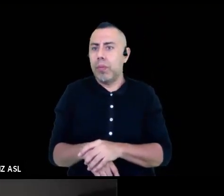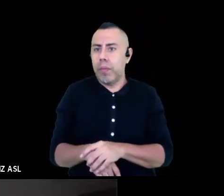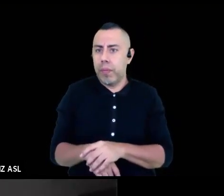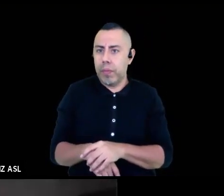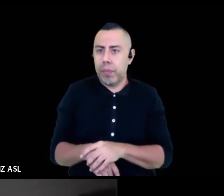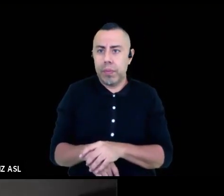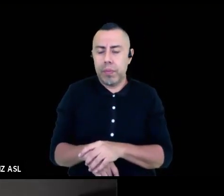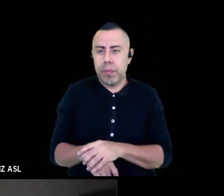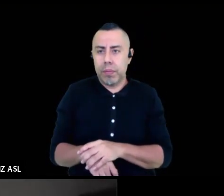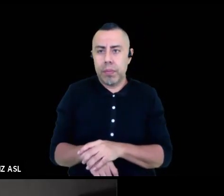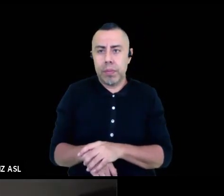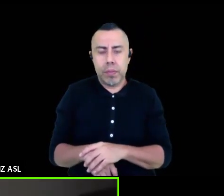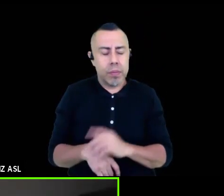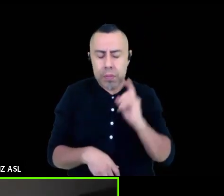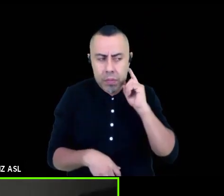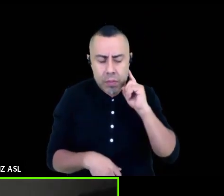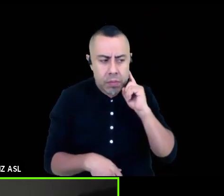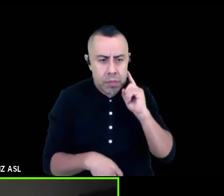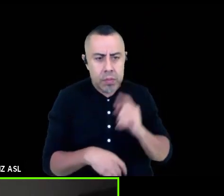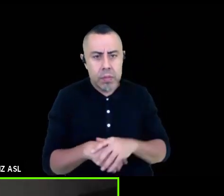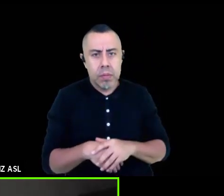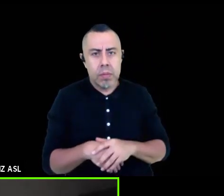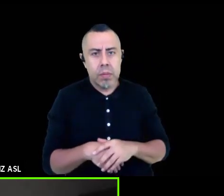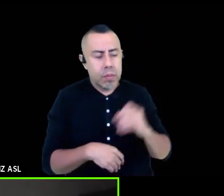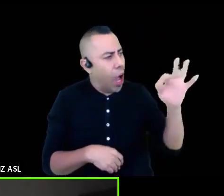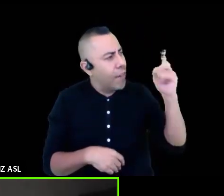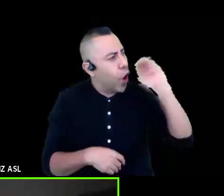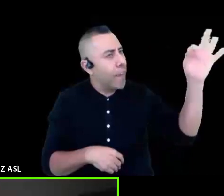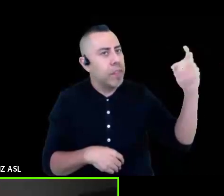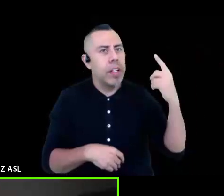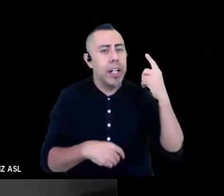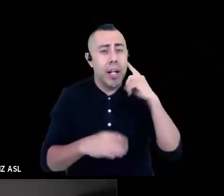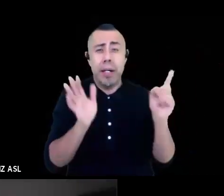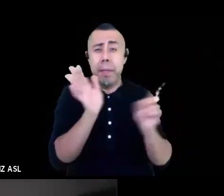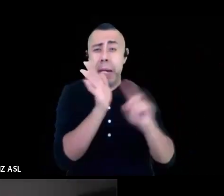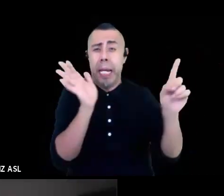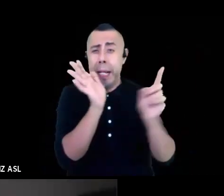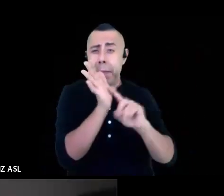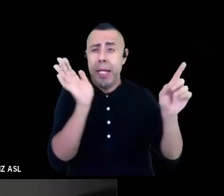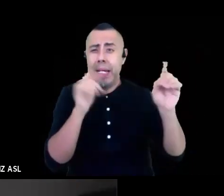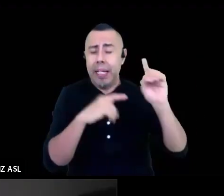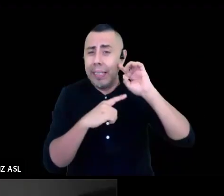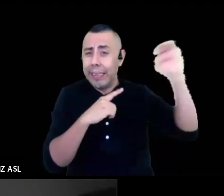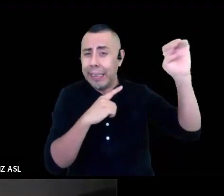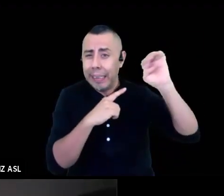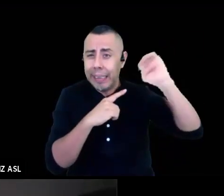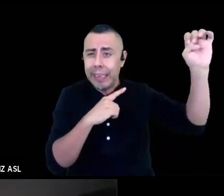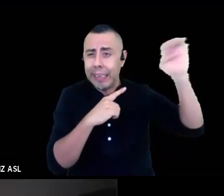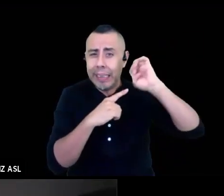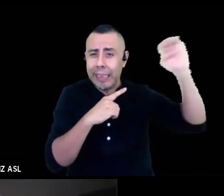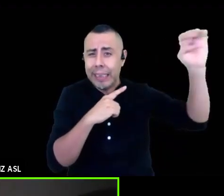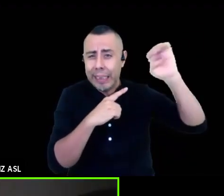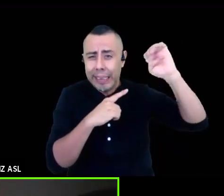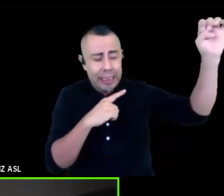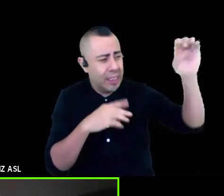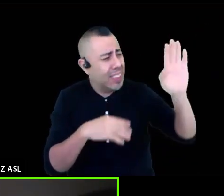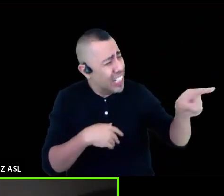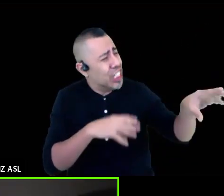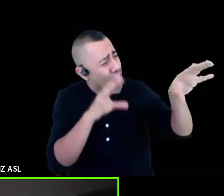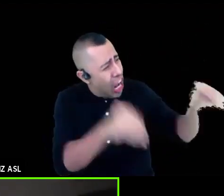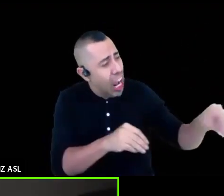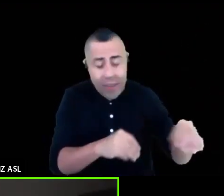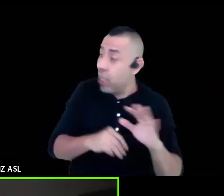Off. It was unscrewed. Somebody unscrewed it. Ram, turn it off. It's because you're smoking. You're going to start another